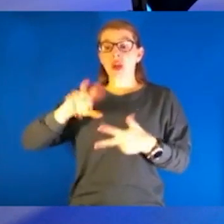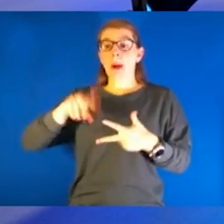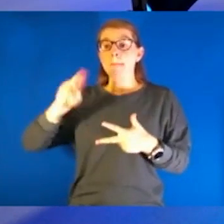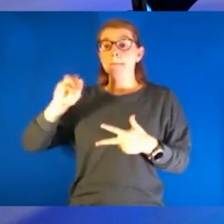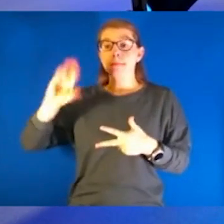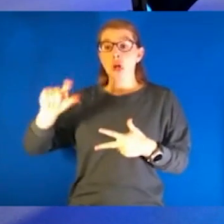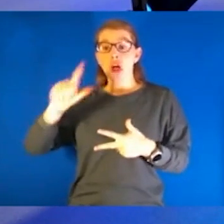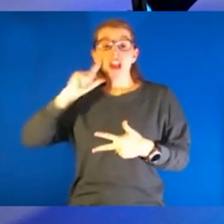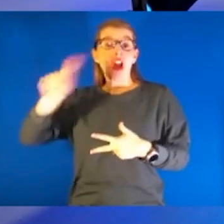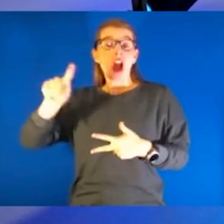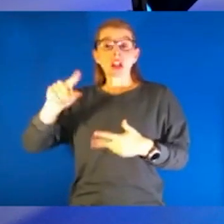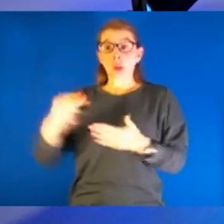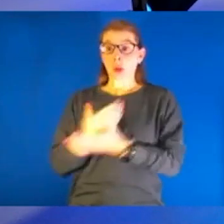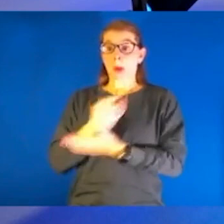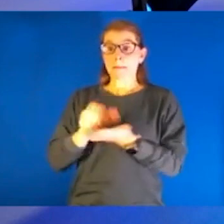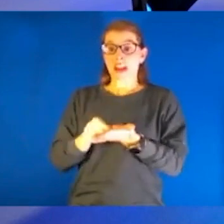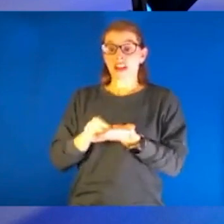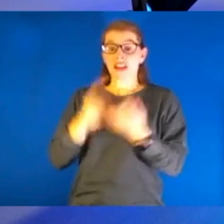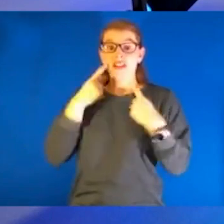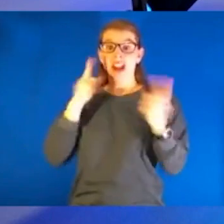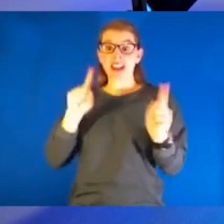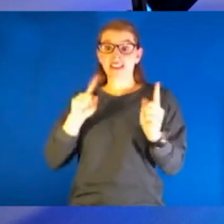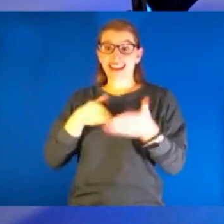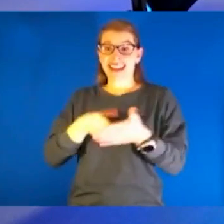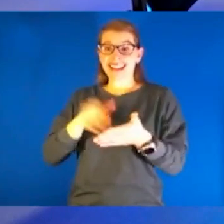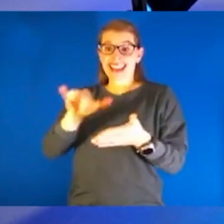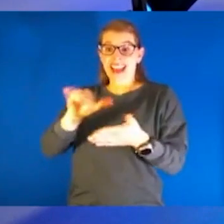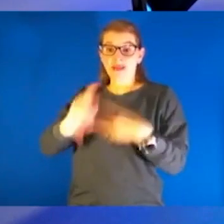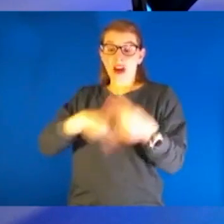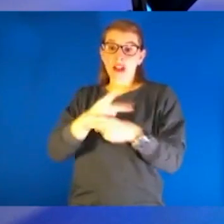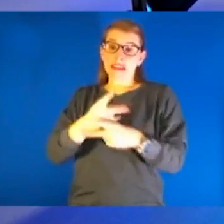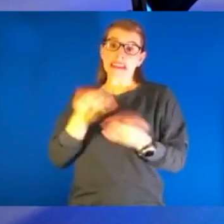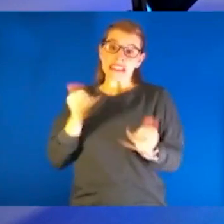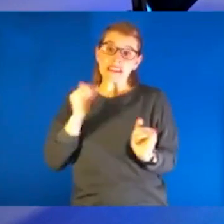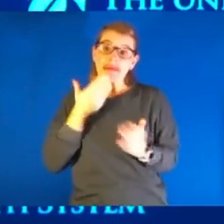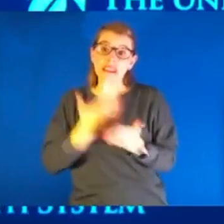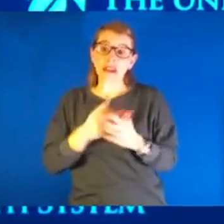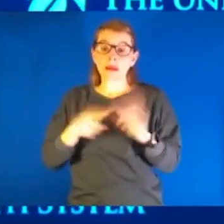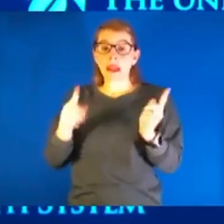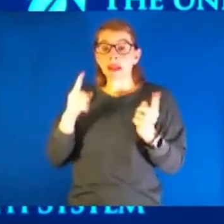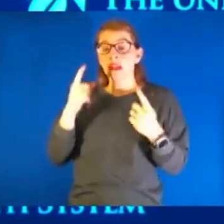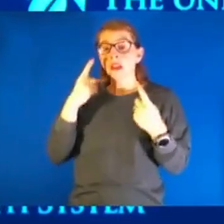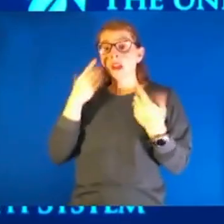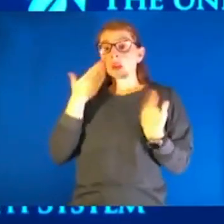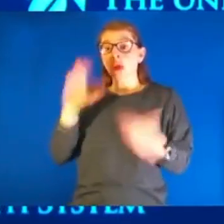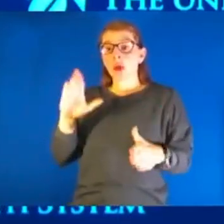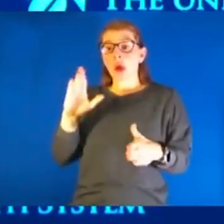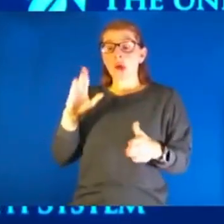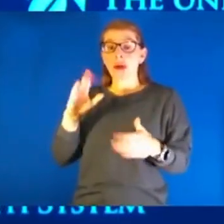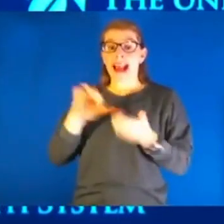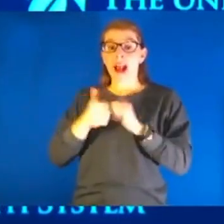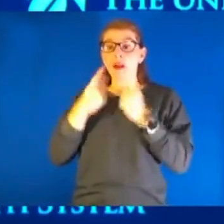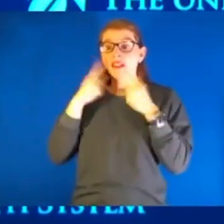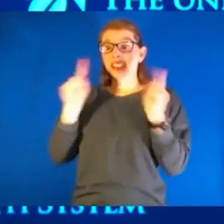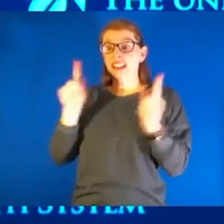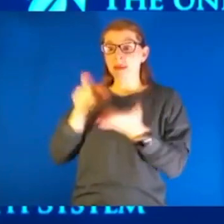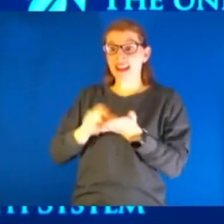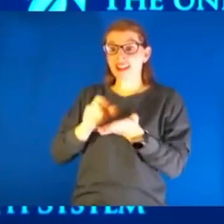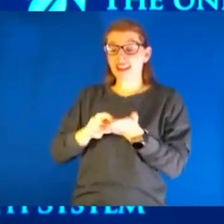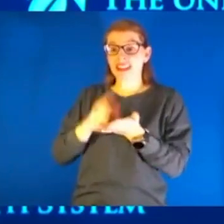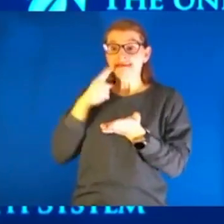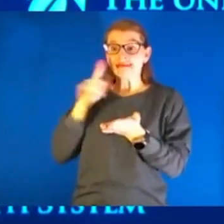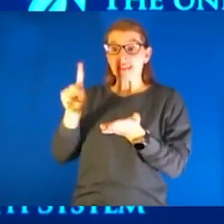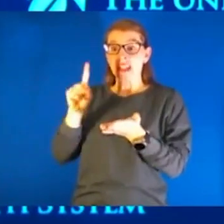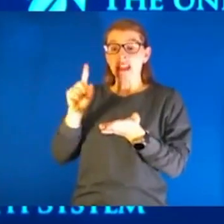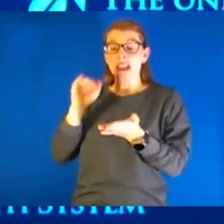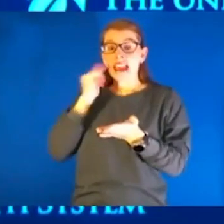be effective against it, so that might be good. Of course, we don't know how effective those pills are until we see that final data at all. So, John, did we